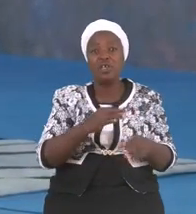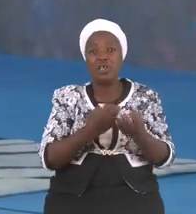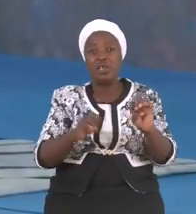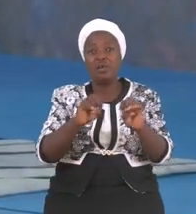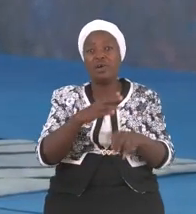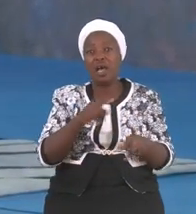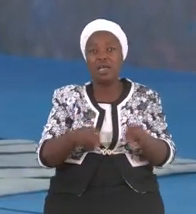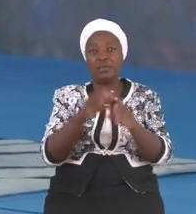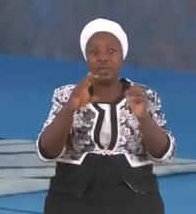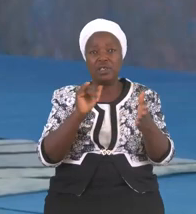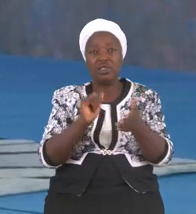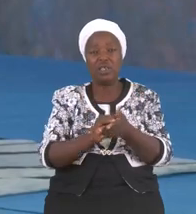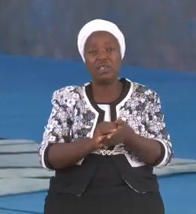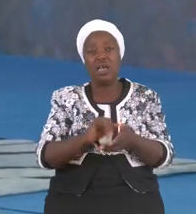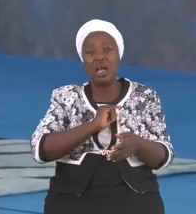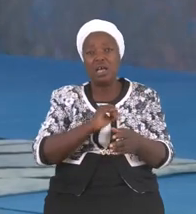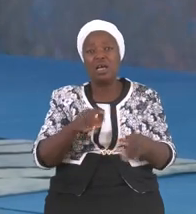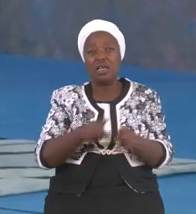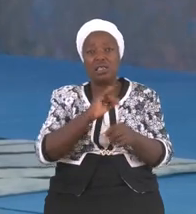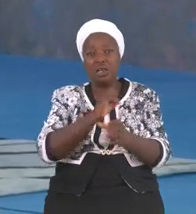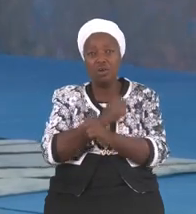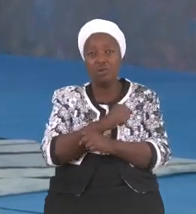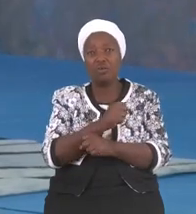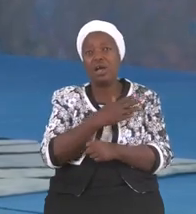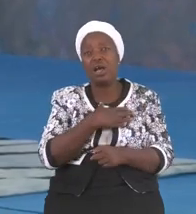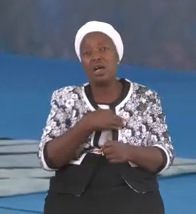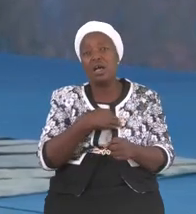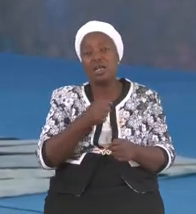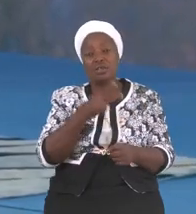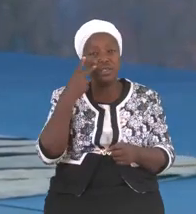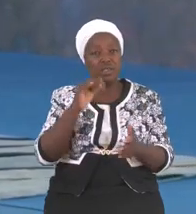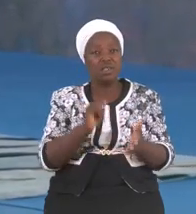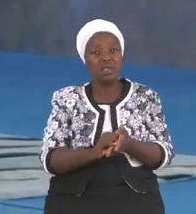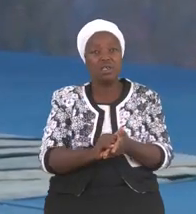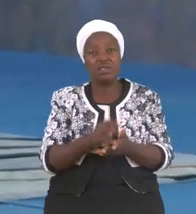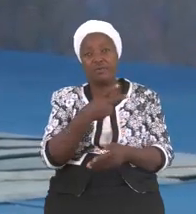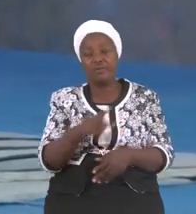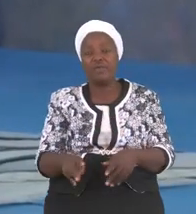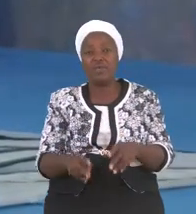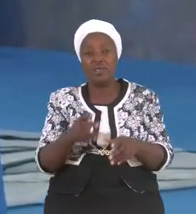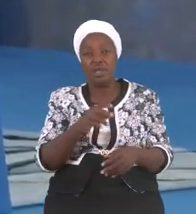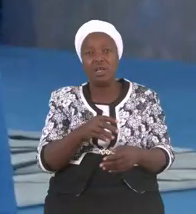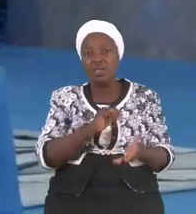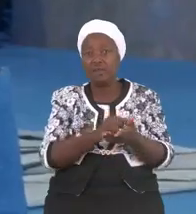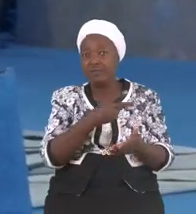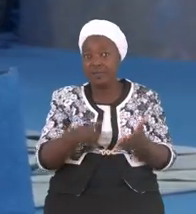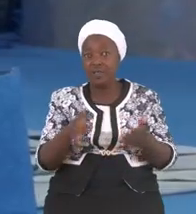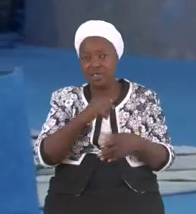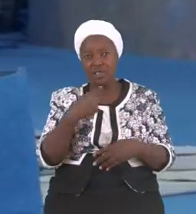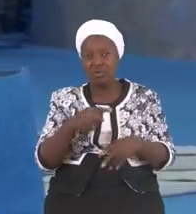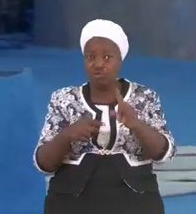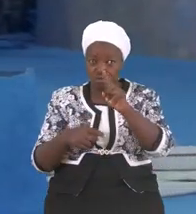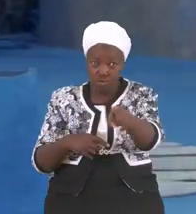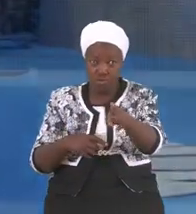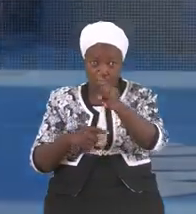the Lord our God shall call. Look at that verse. It says you. You'll be a partaker of